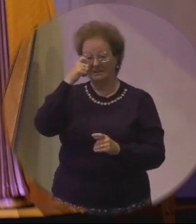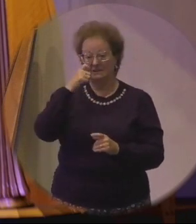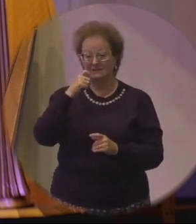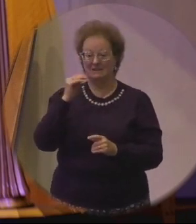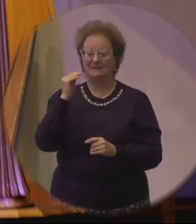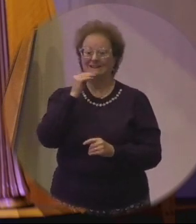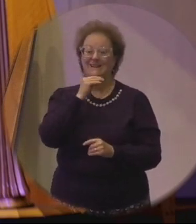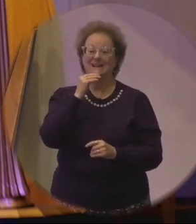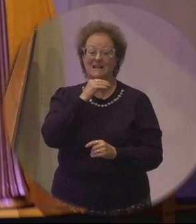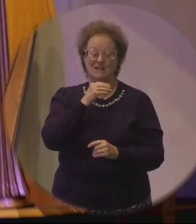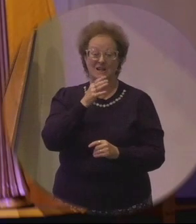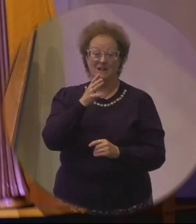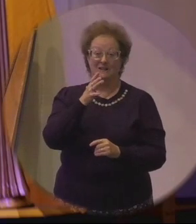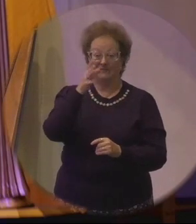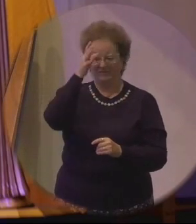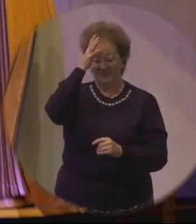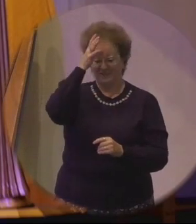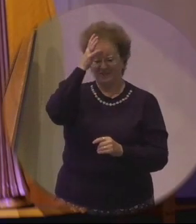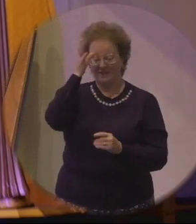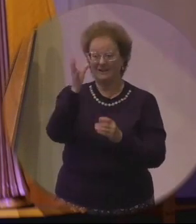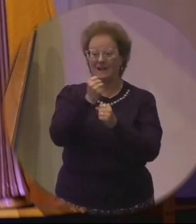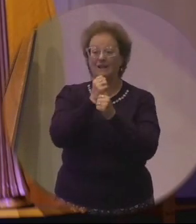deceived his father and got